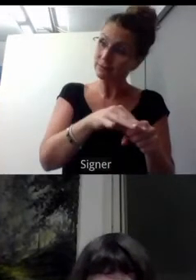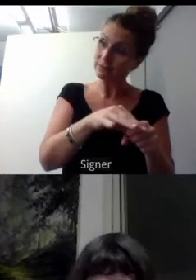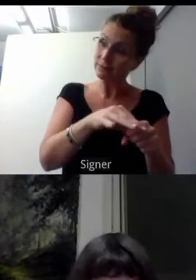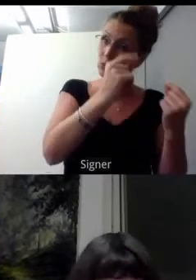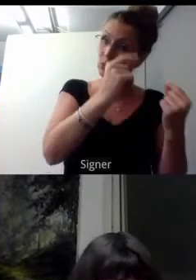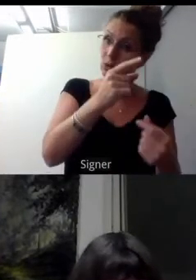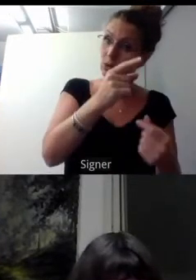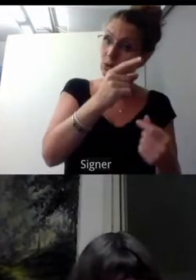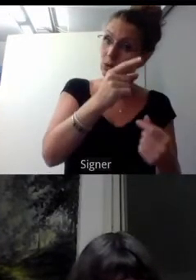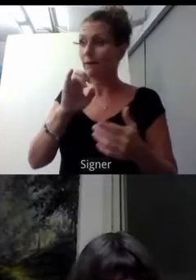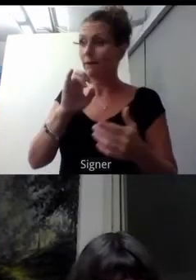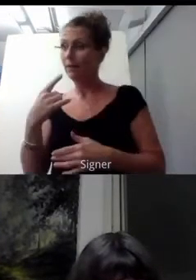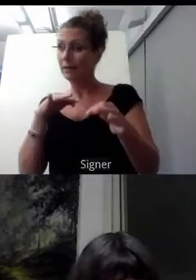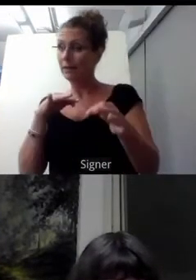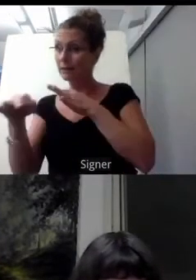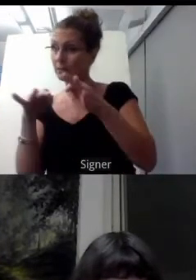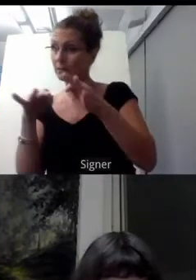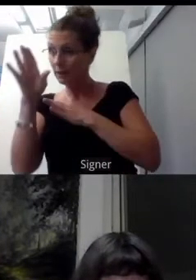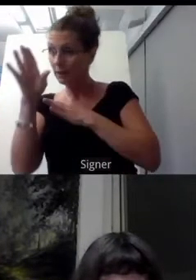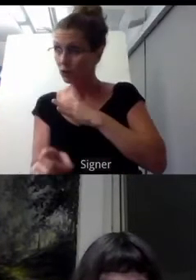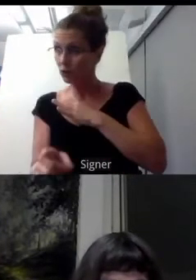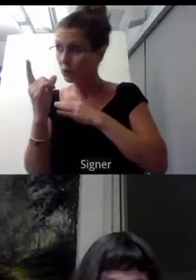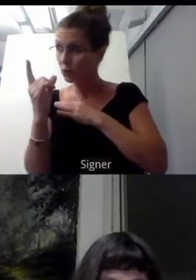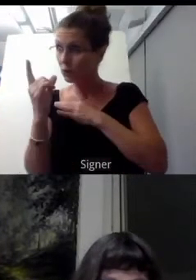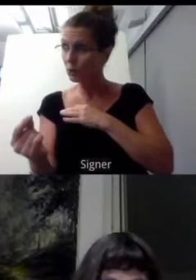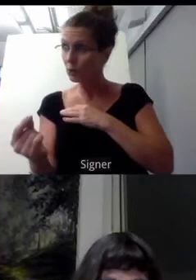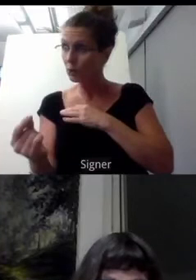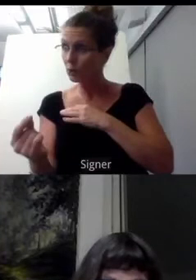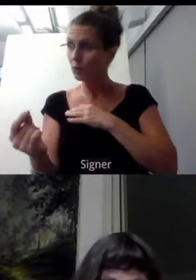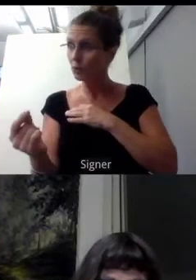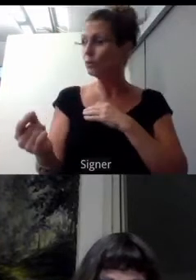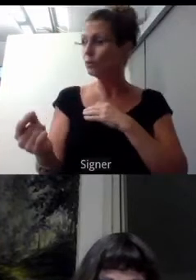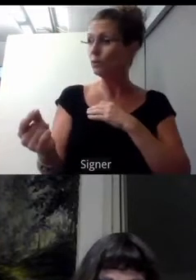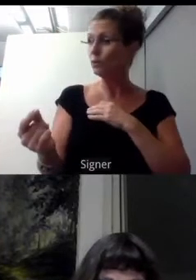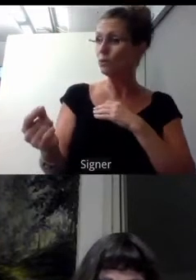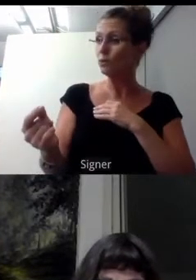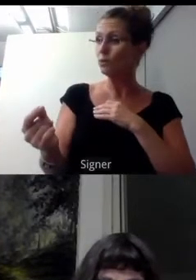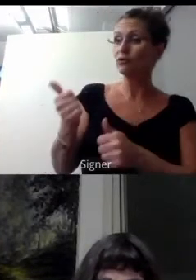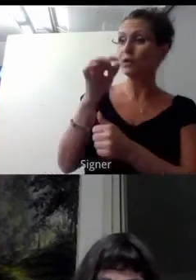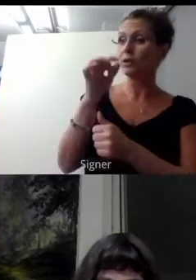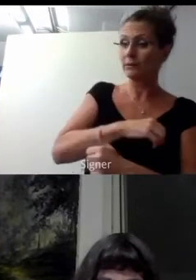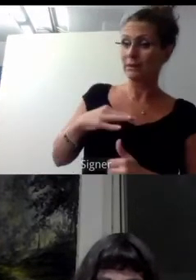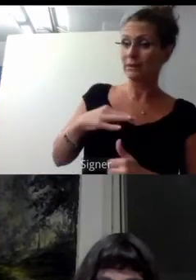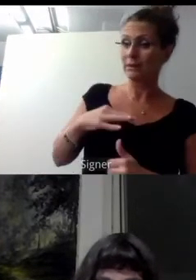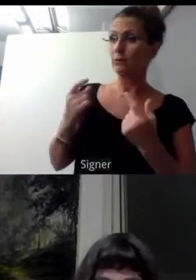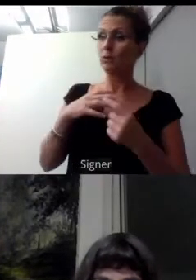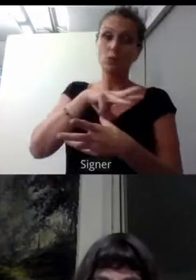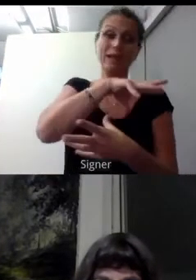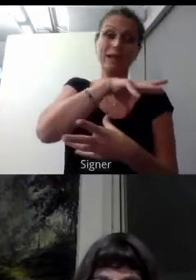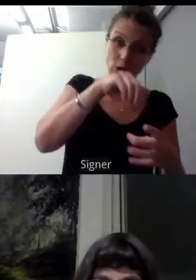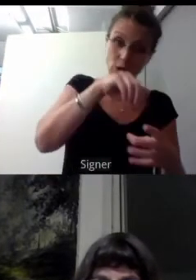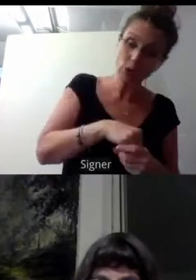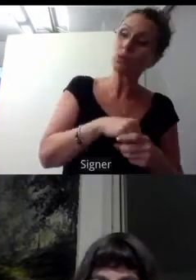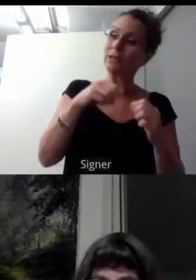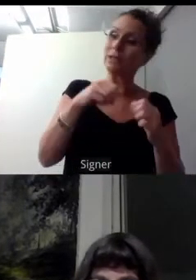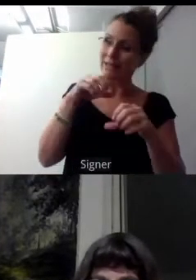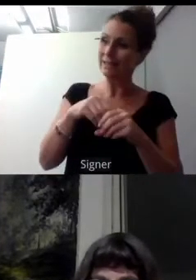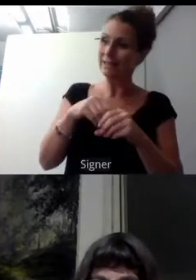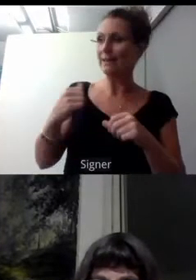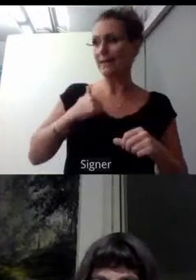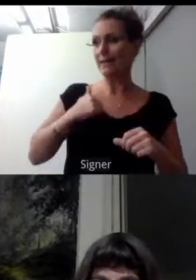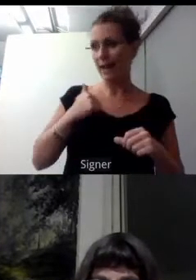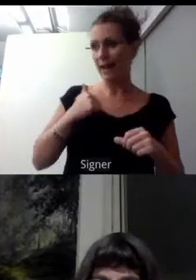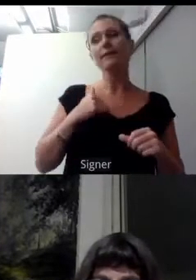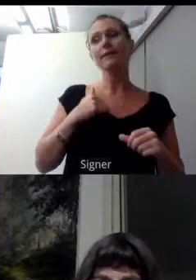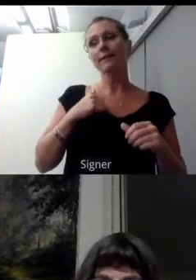of staff of a minister would be helpful to include this accessibility directions on all the government's obligations to